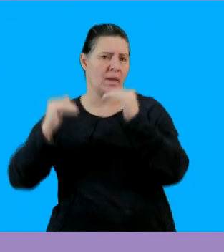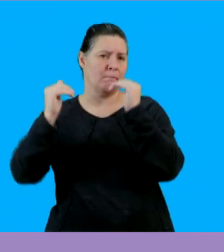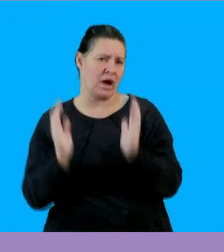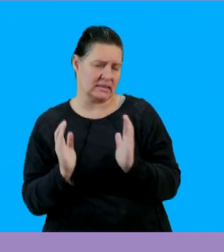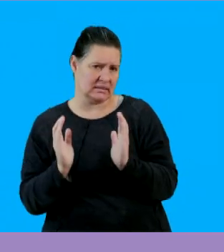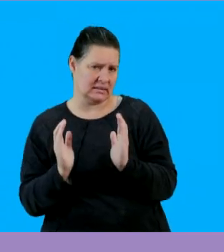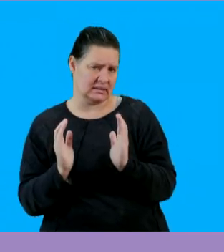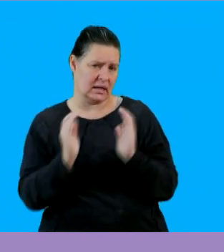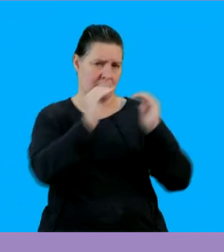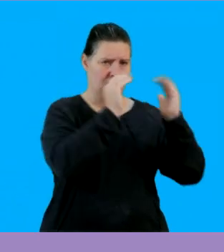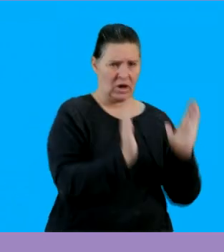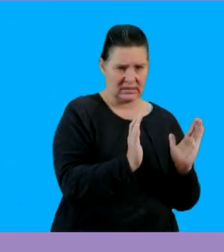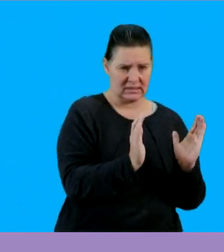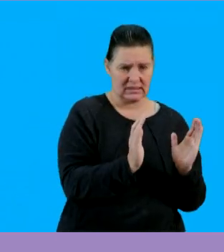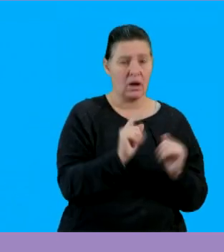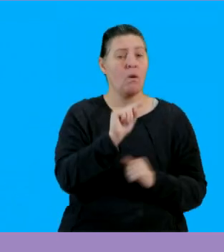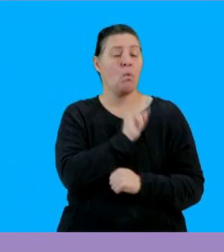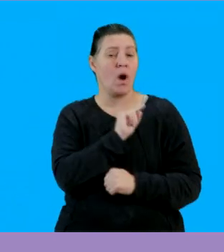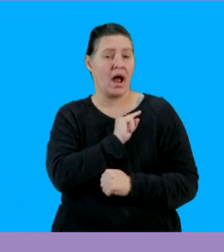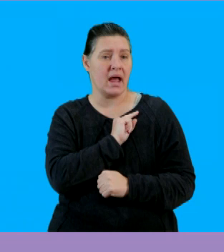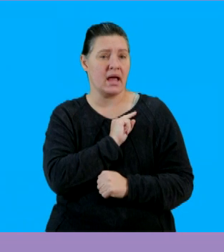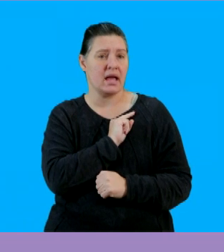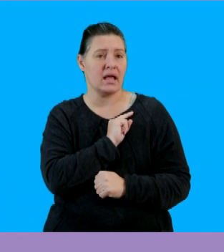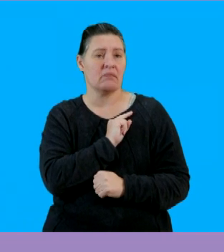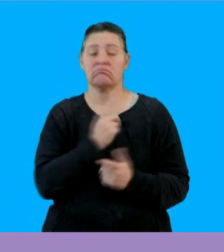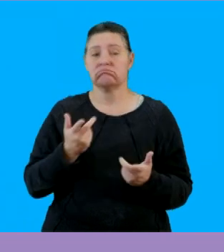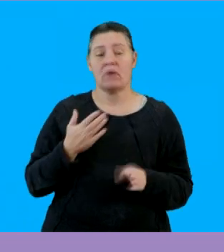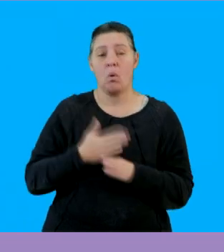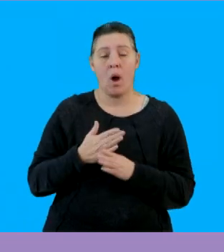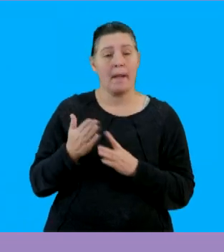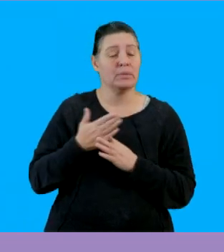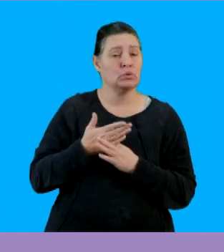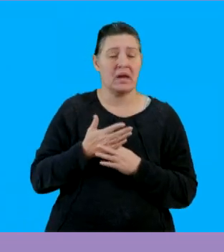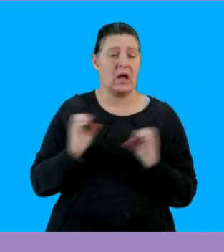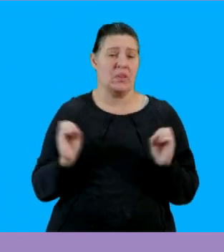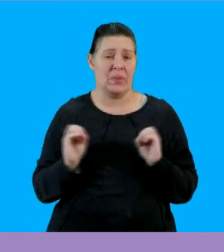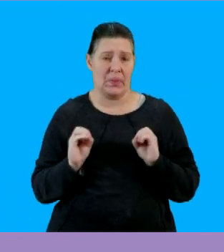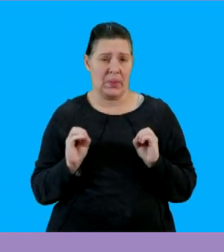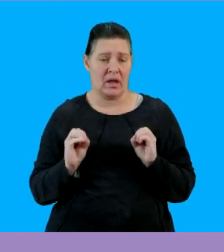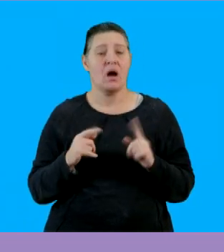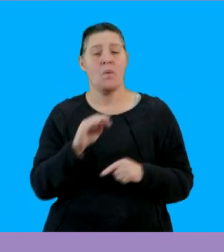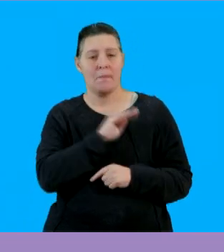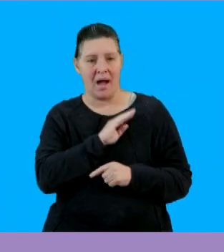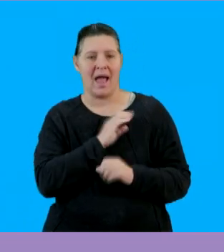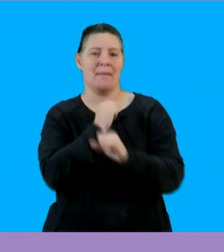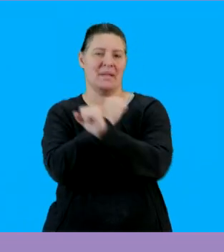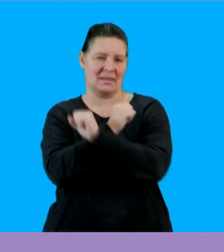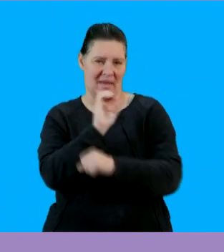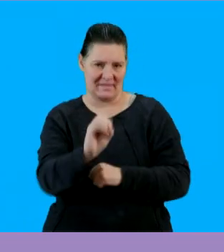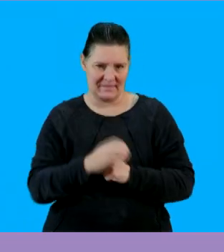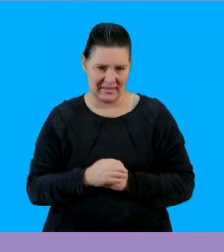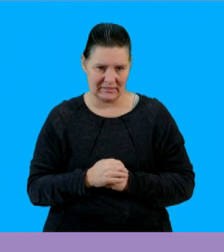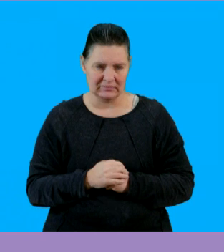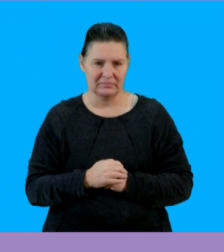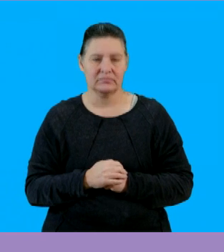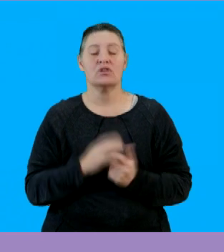in brackets. And remember, now because there is no operation there in between those two brackets, that means that we are